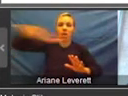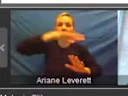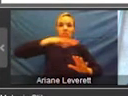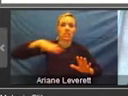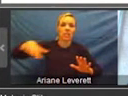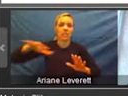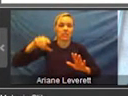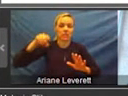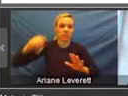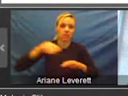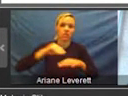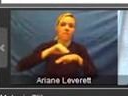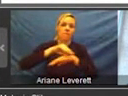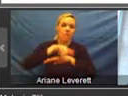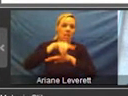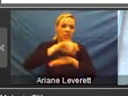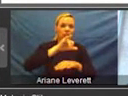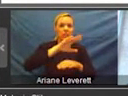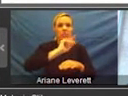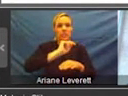ICT for development,